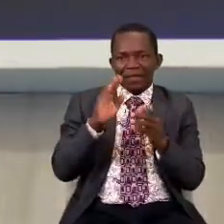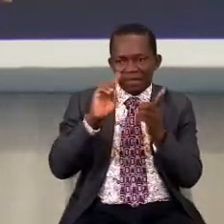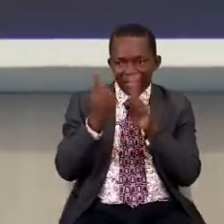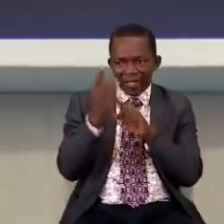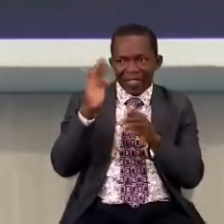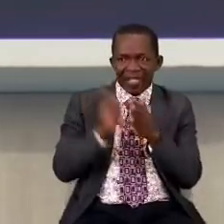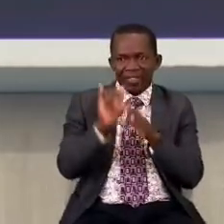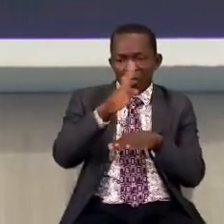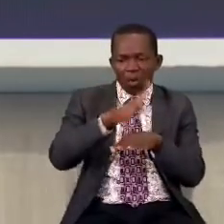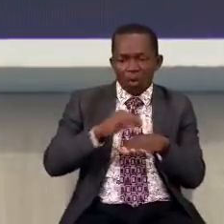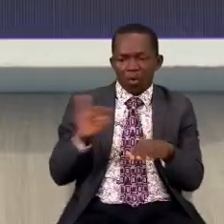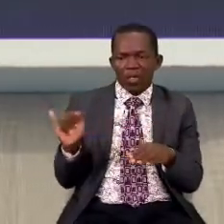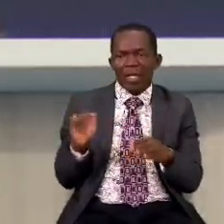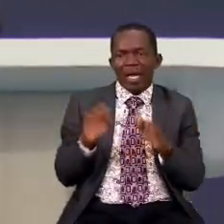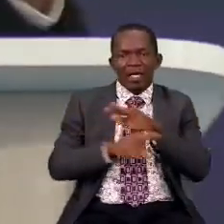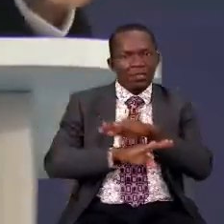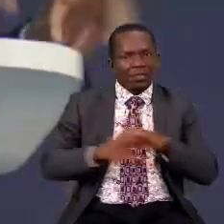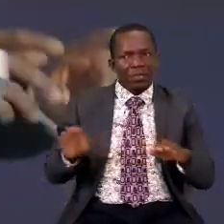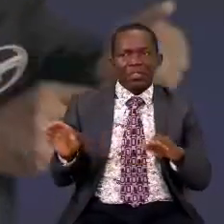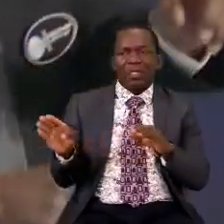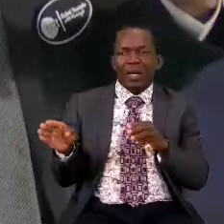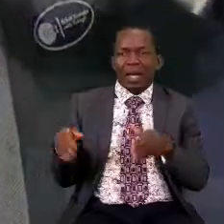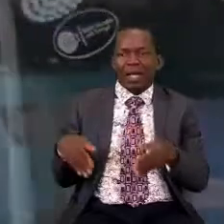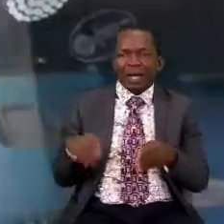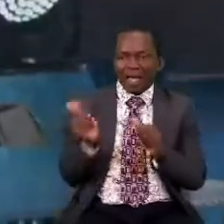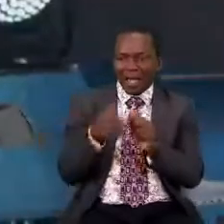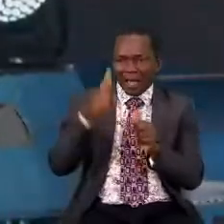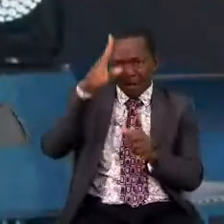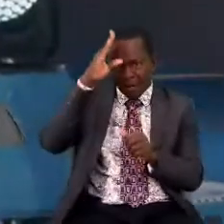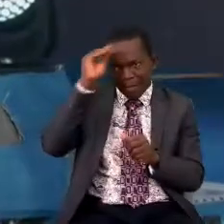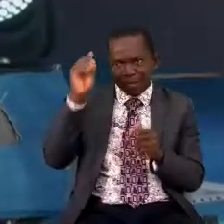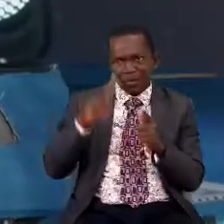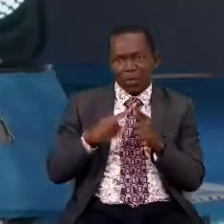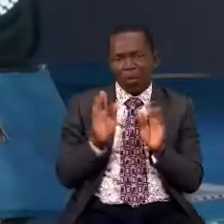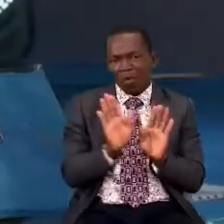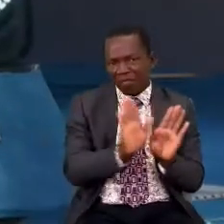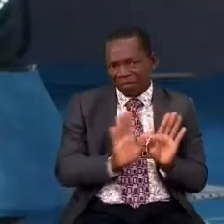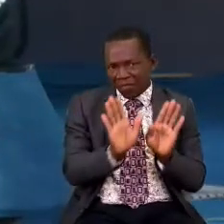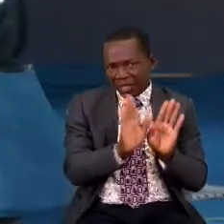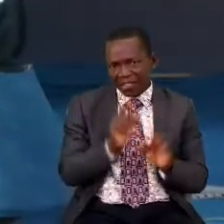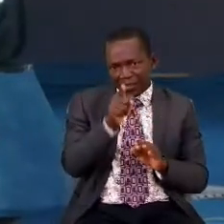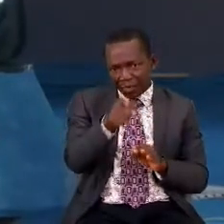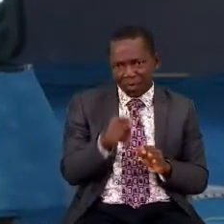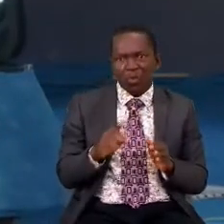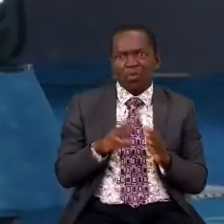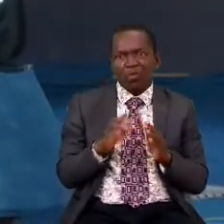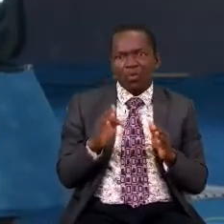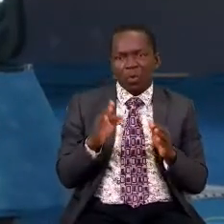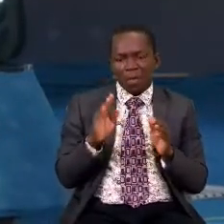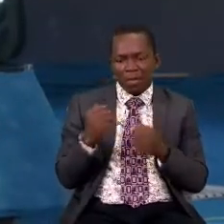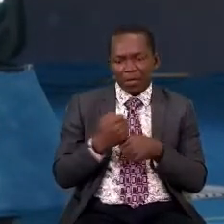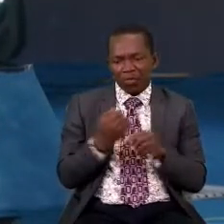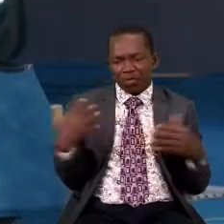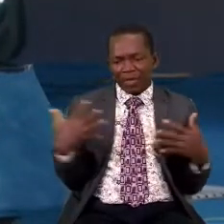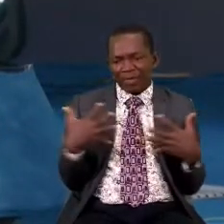intimidate you, beat you back, resist you, and you stay on the calling that the Lord has